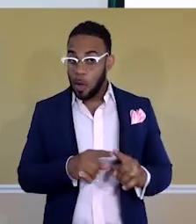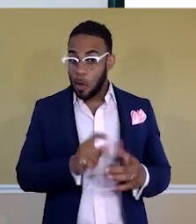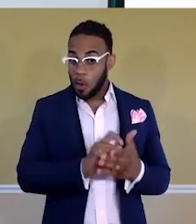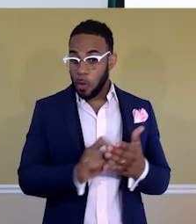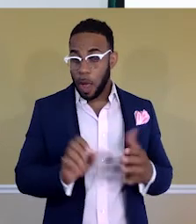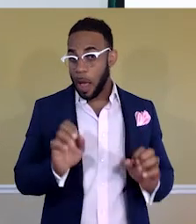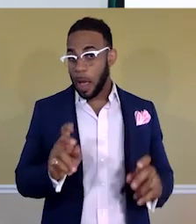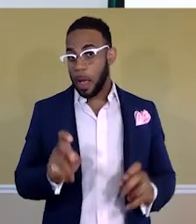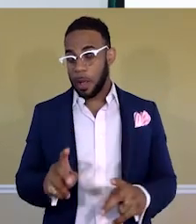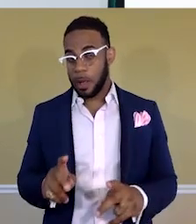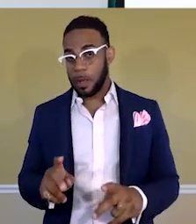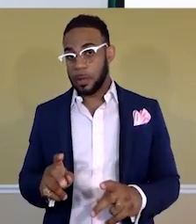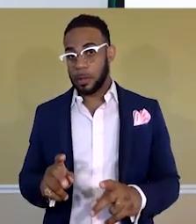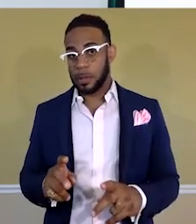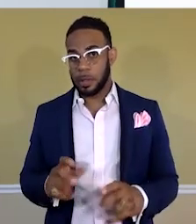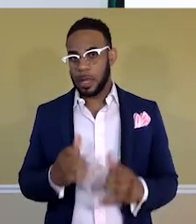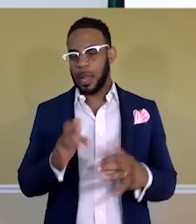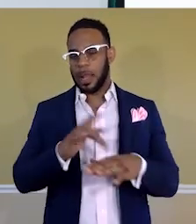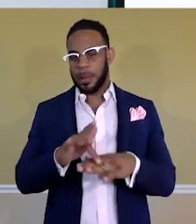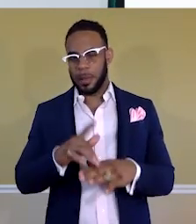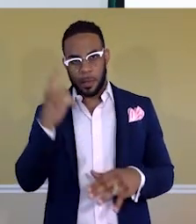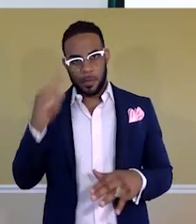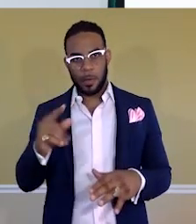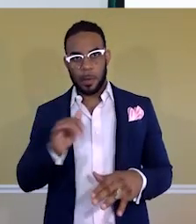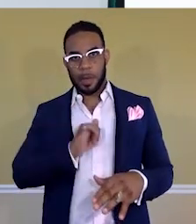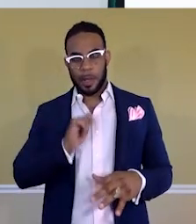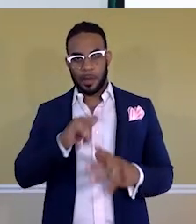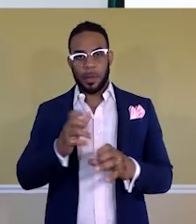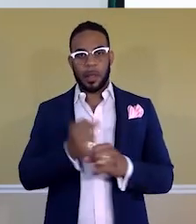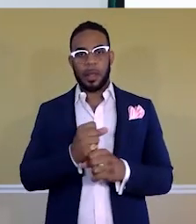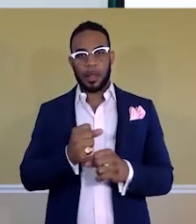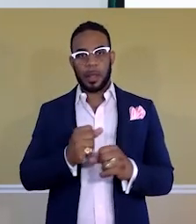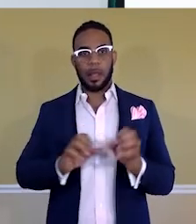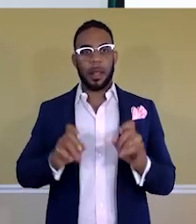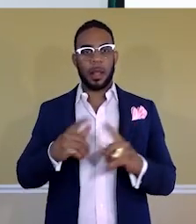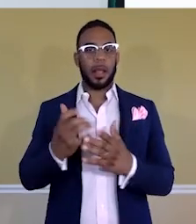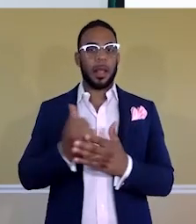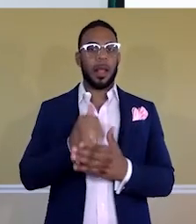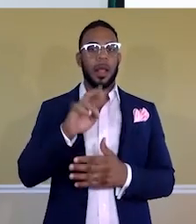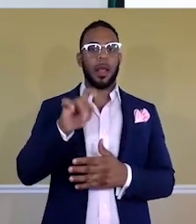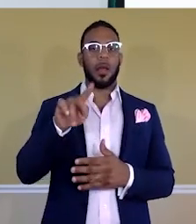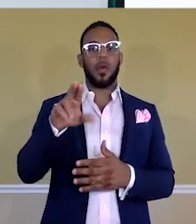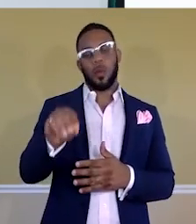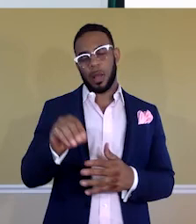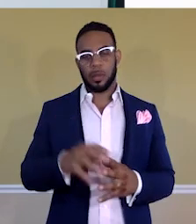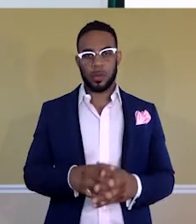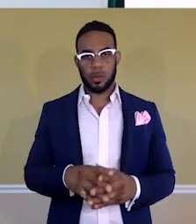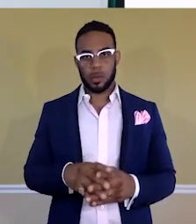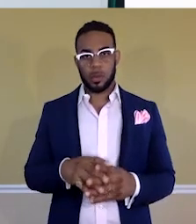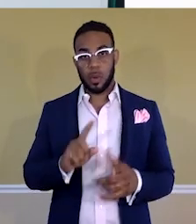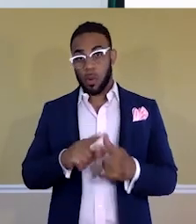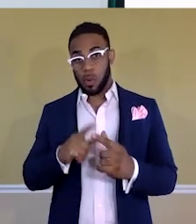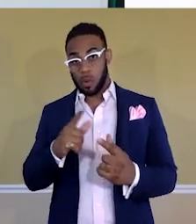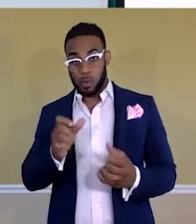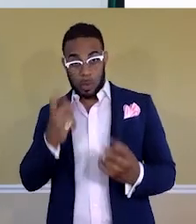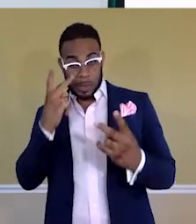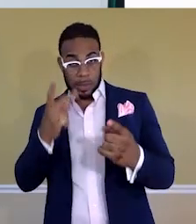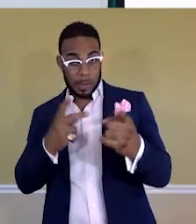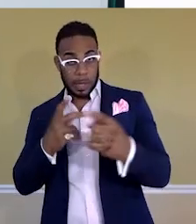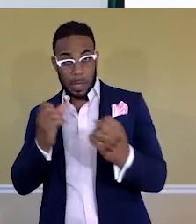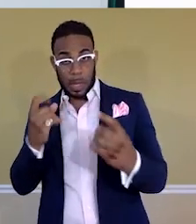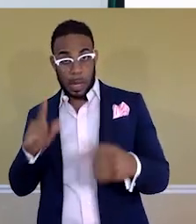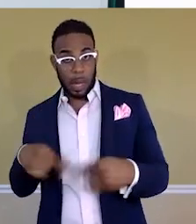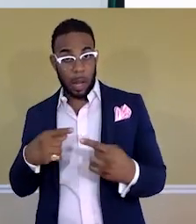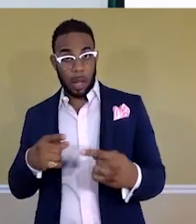out a lot of space for myself to get opportunity to have a retro, which you can see along